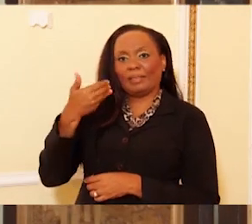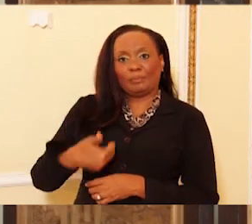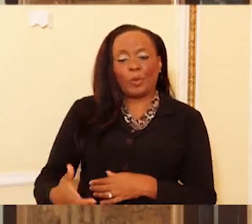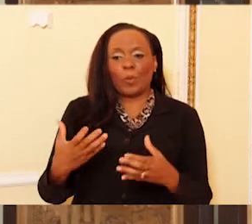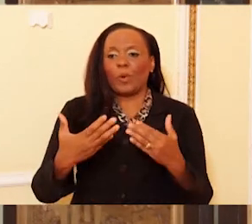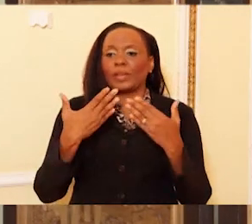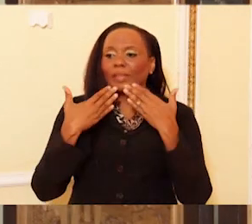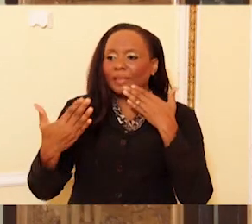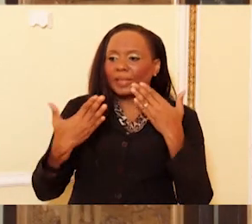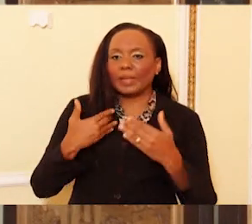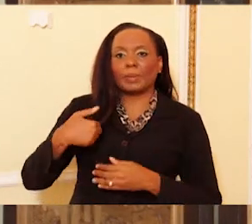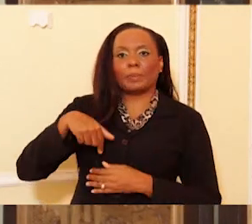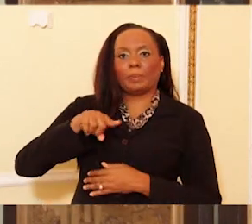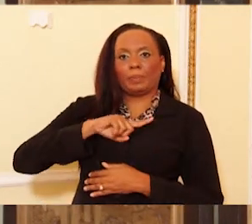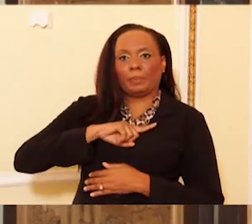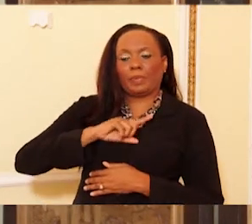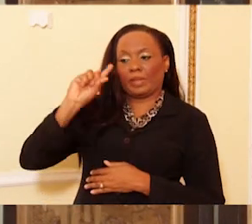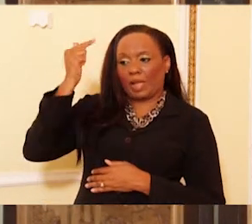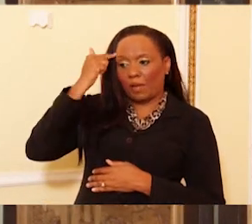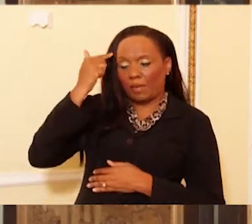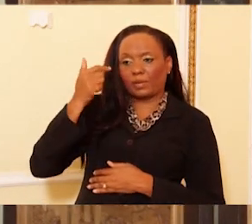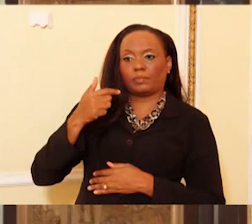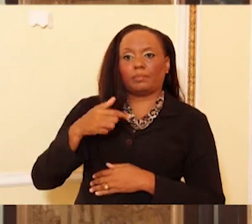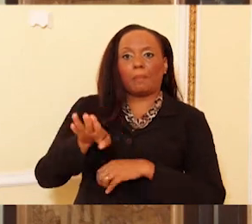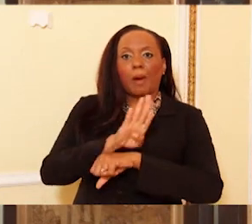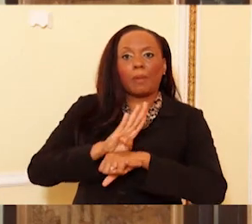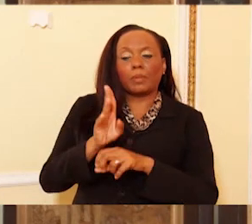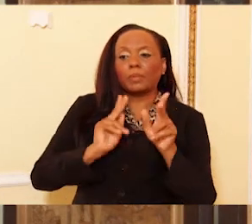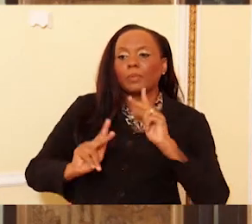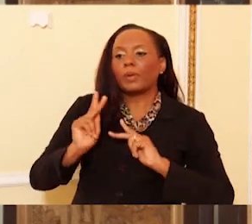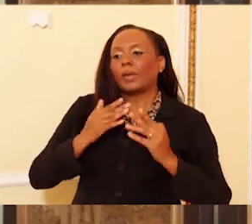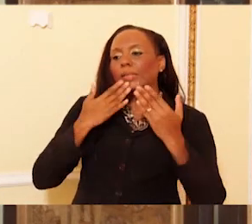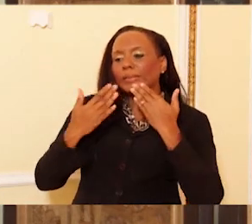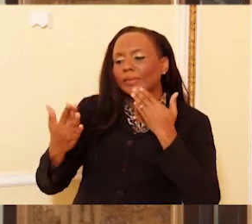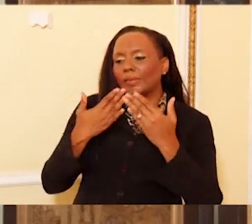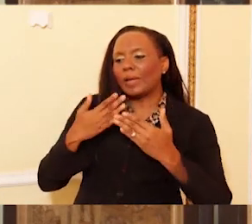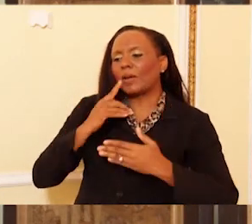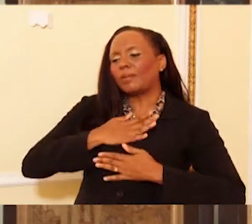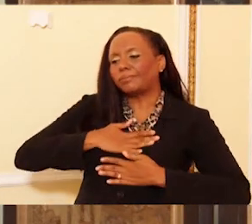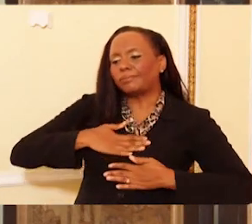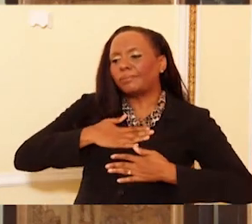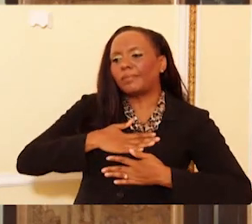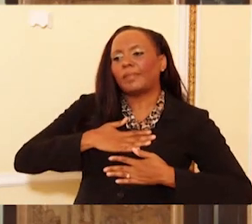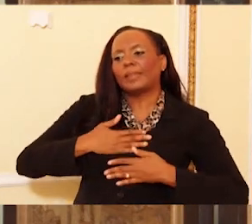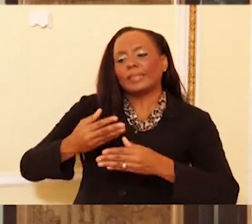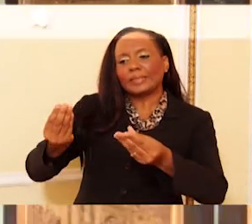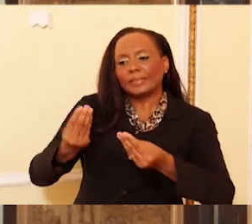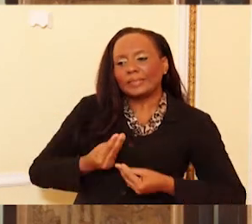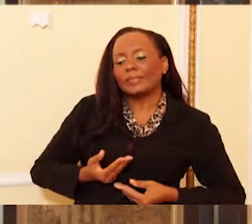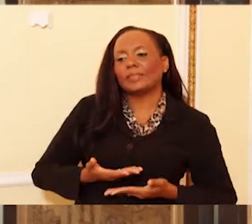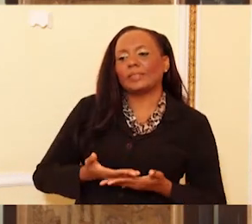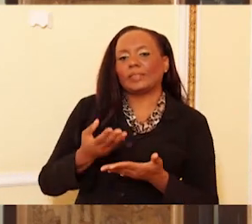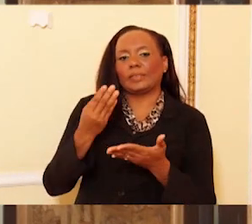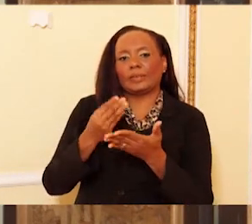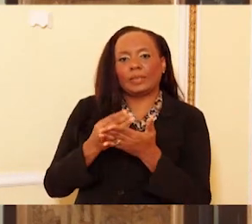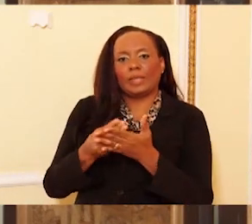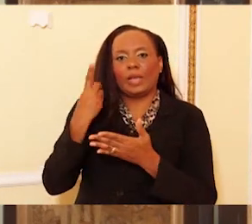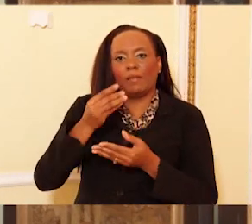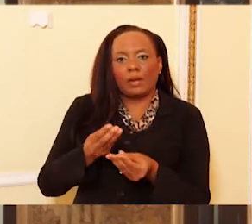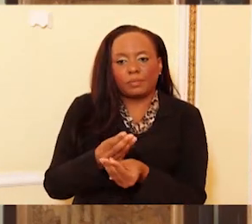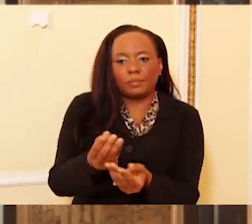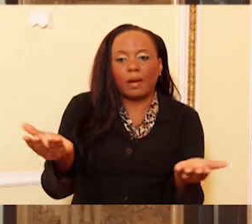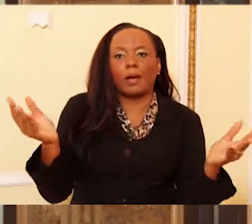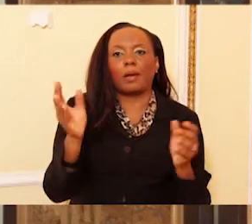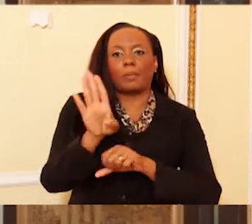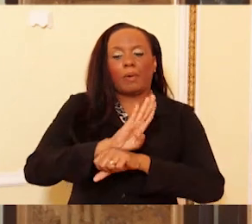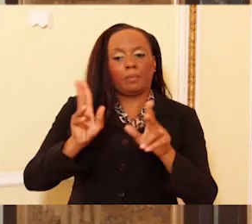thank you and to express sincere appreciation for the donation being made to the people of Barbados and